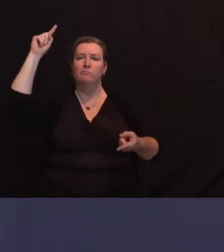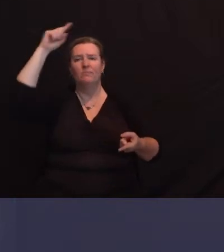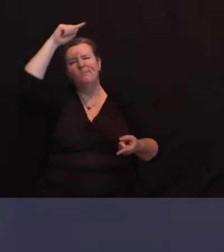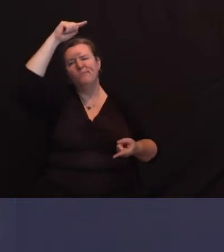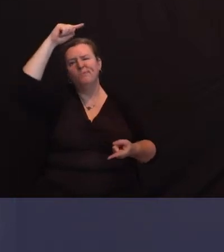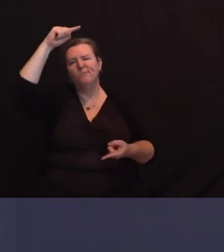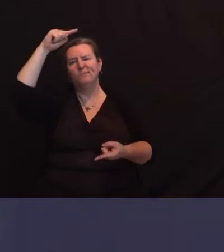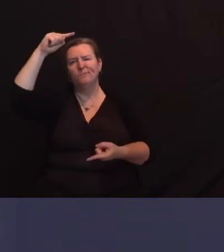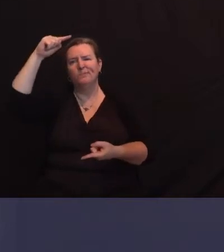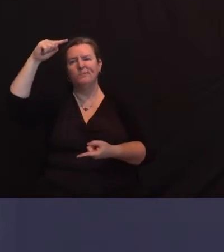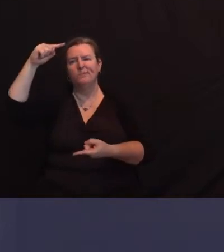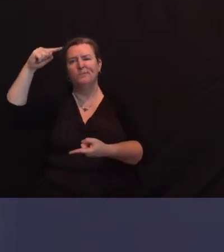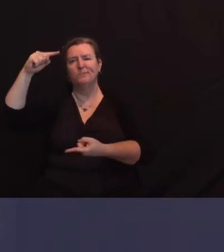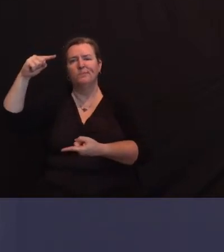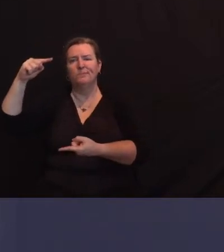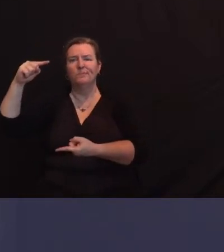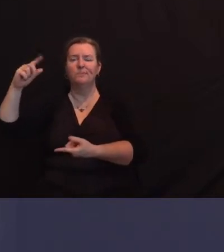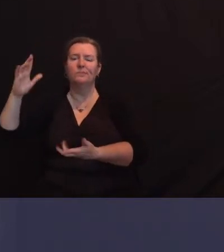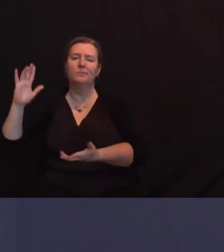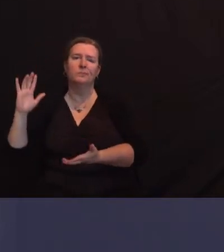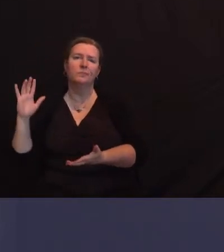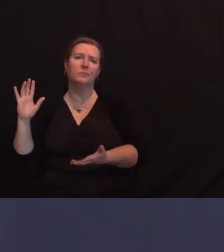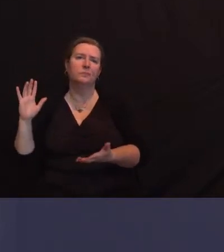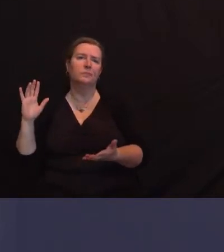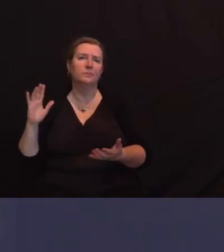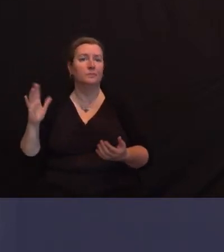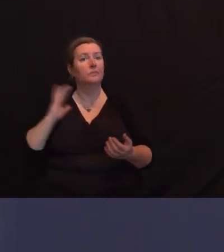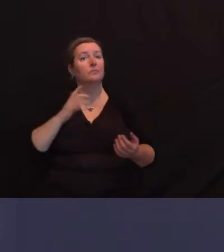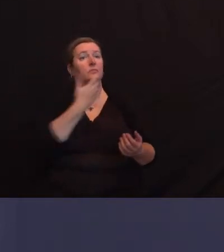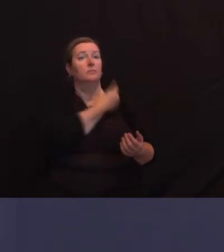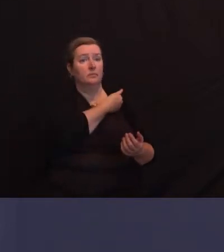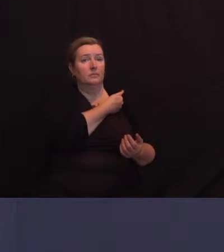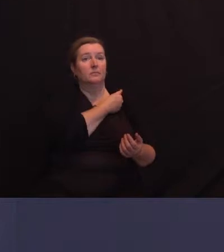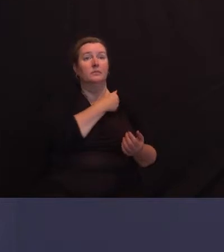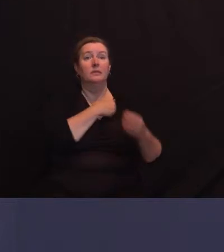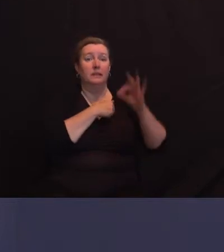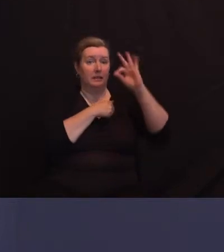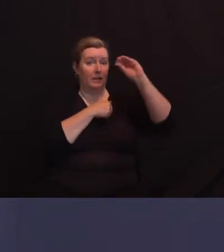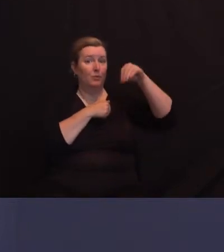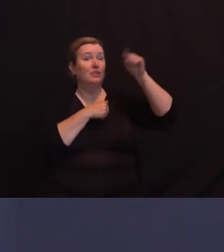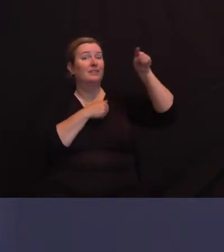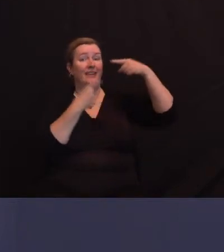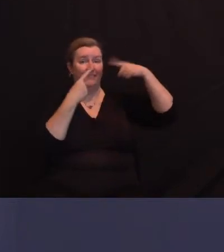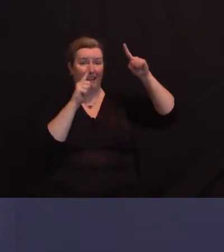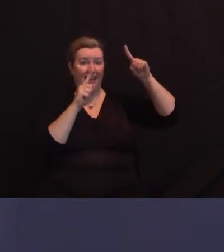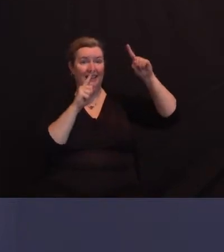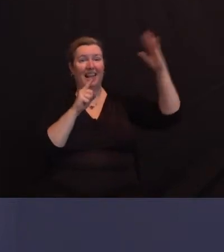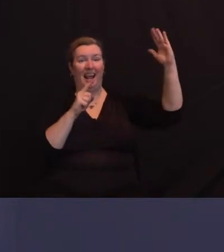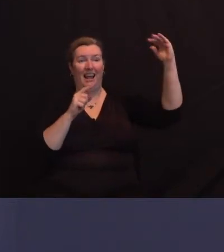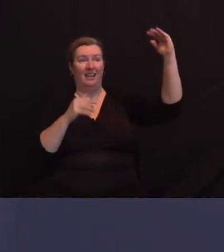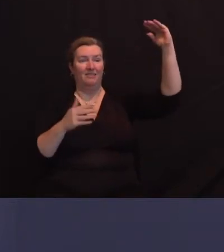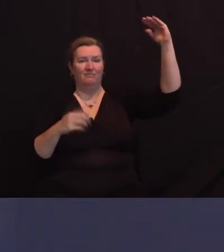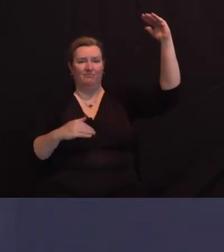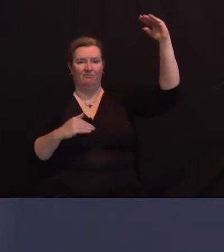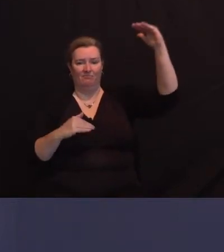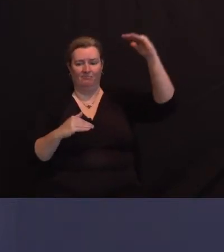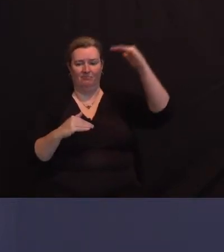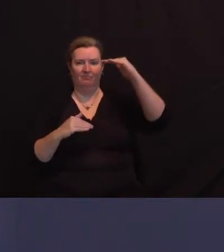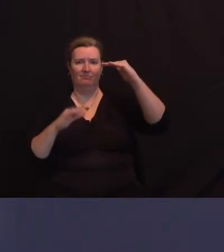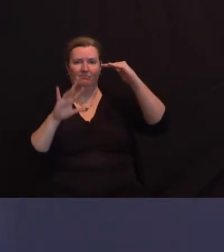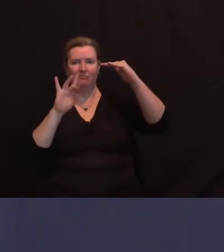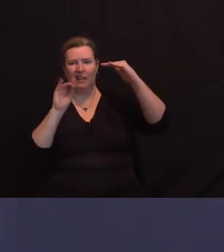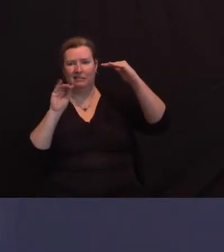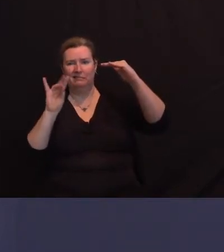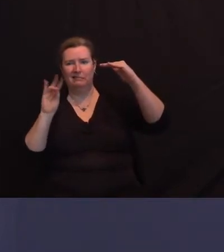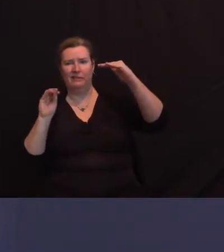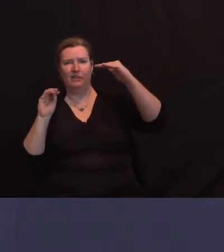infections declined from 92% to about 80%, but they were still very effective against severe disease and